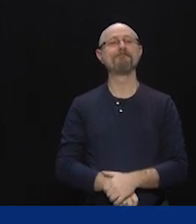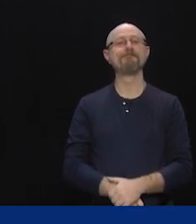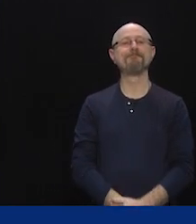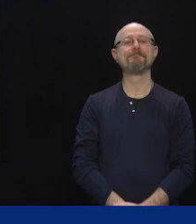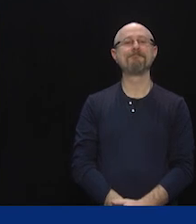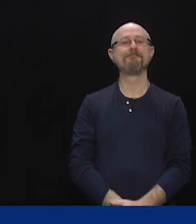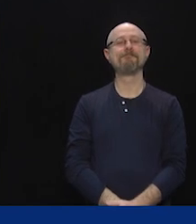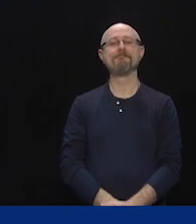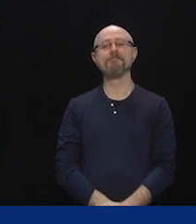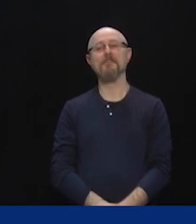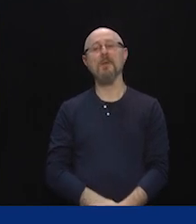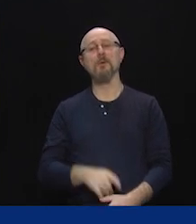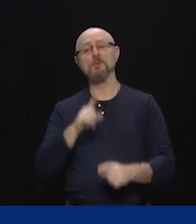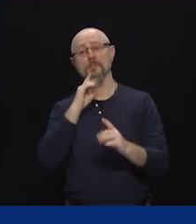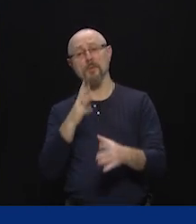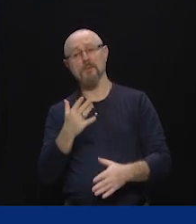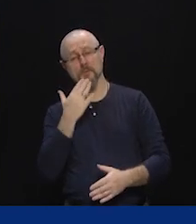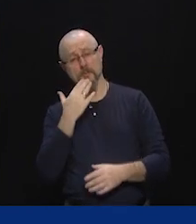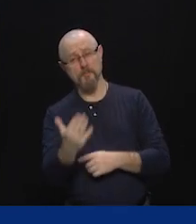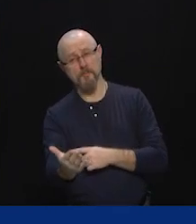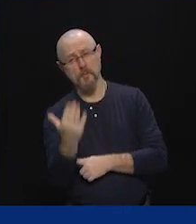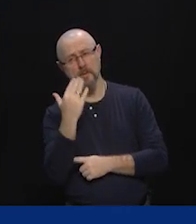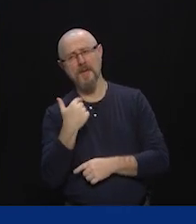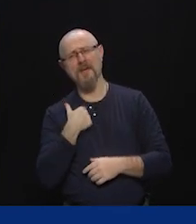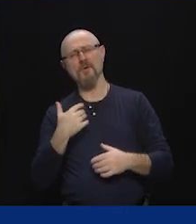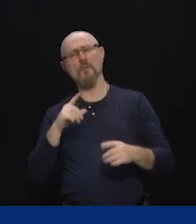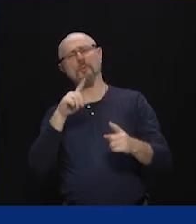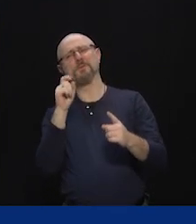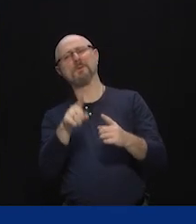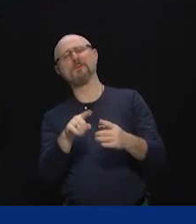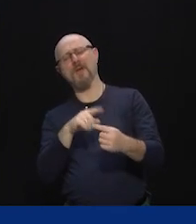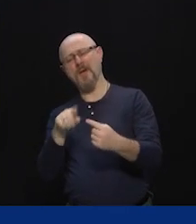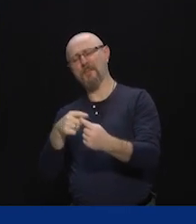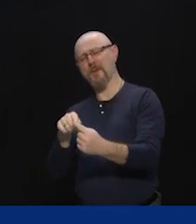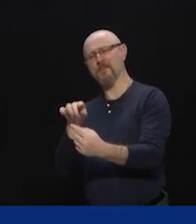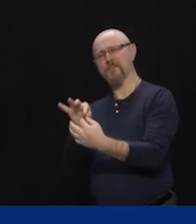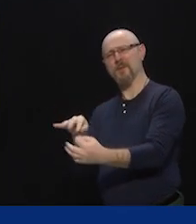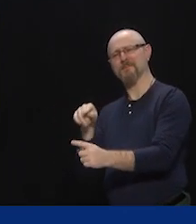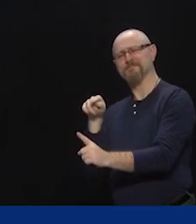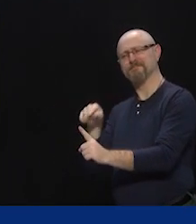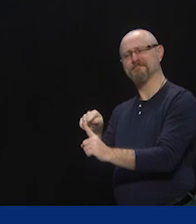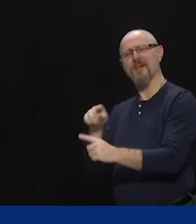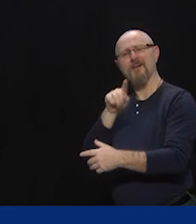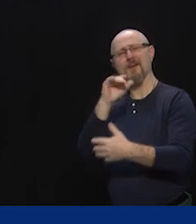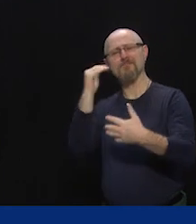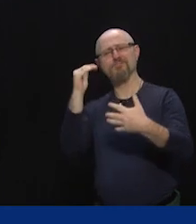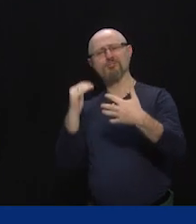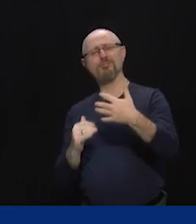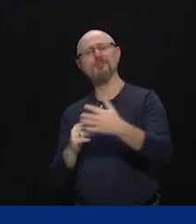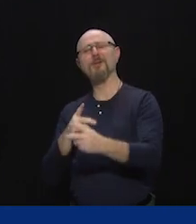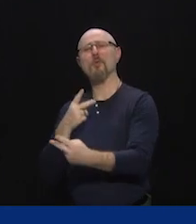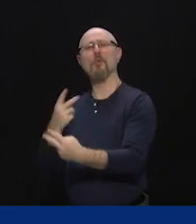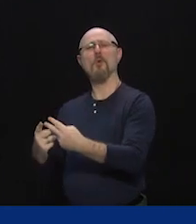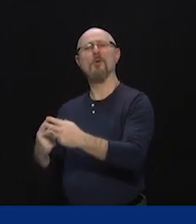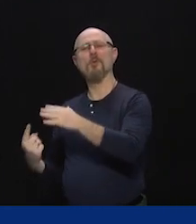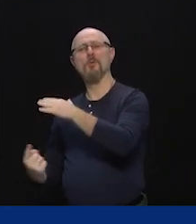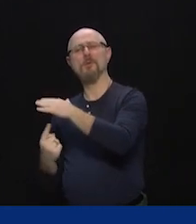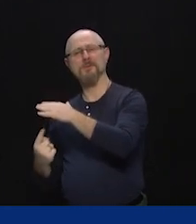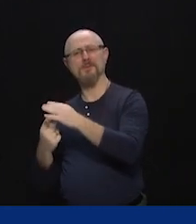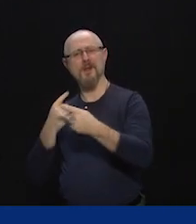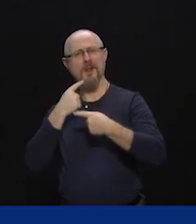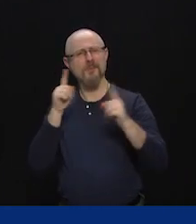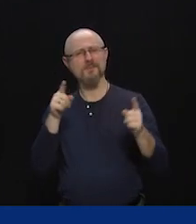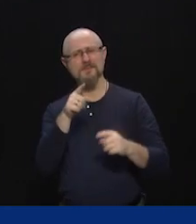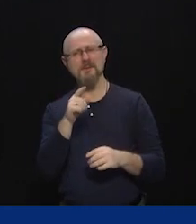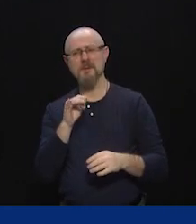Hi, good morning, Governor. I had a question regarding the isolation and quarantine guidelines, and maybe the commissioner can also weigh in